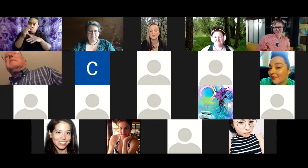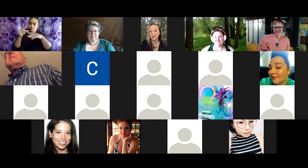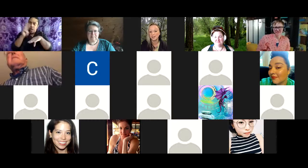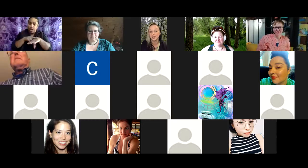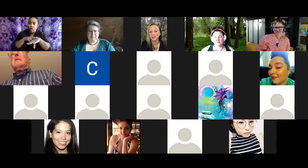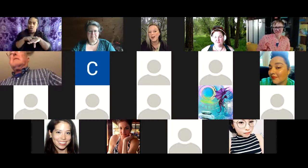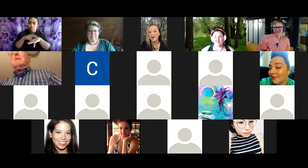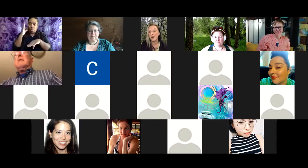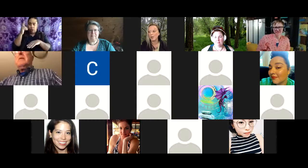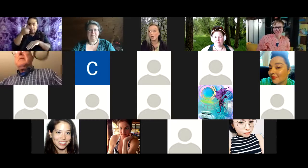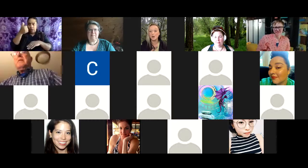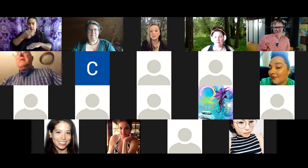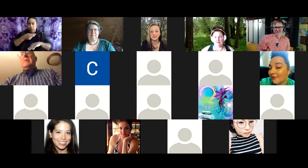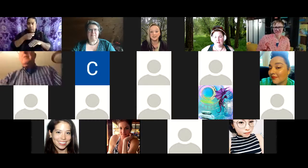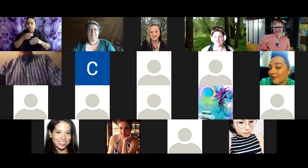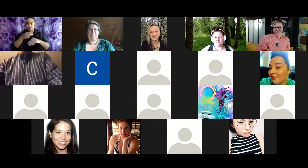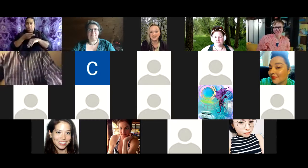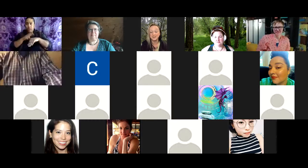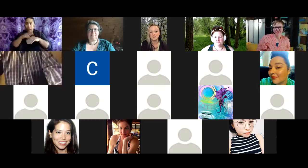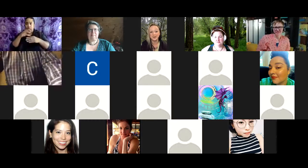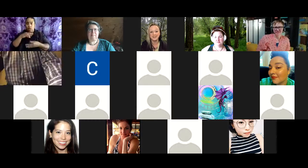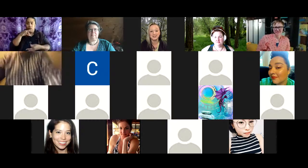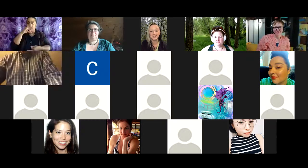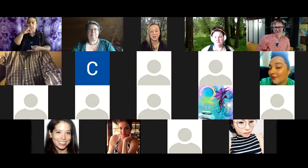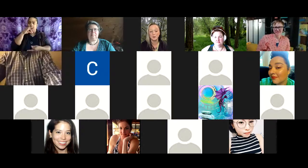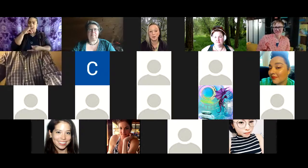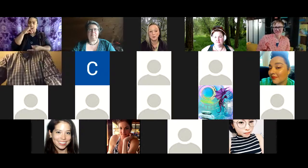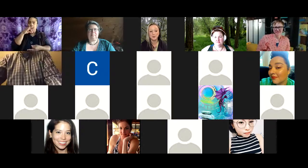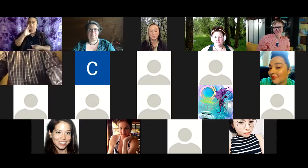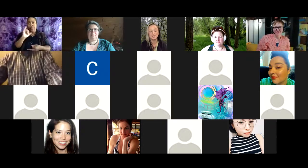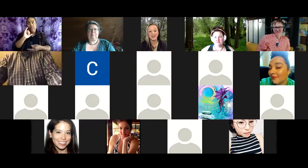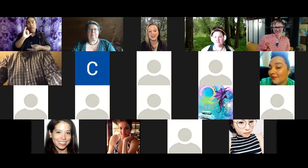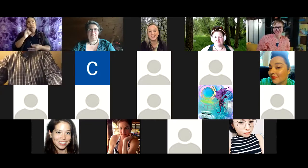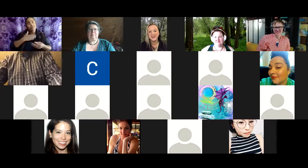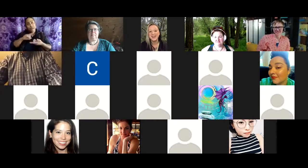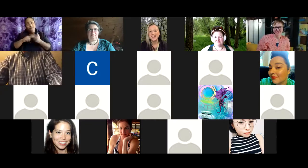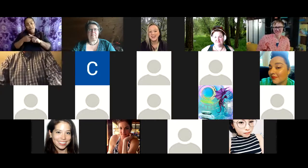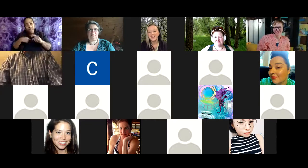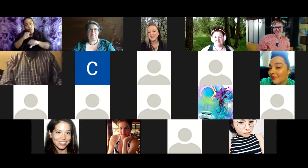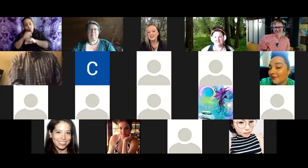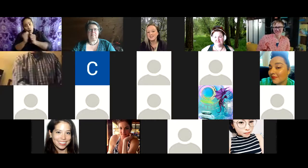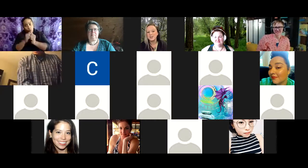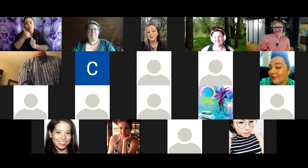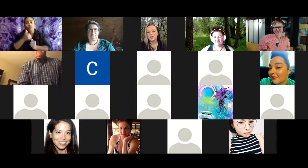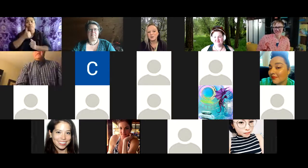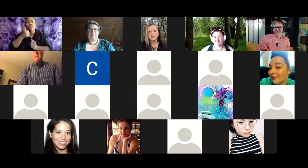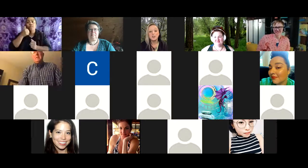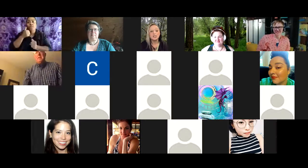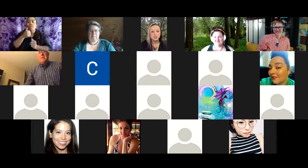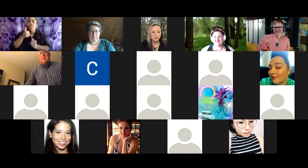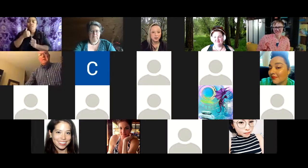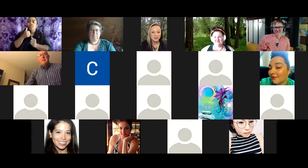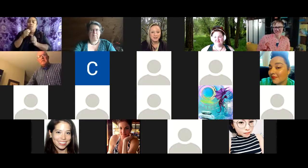spirits of nature are ultimately the companions that I work with every day. And